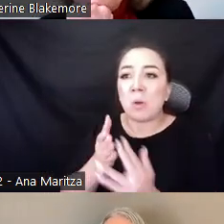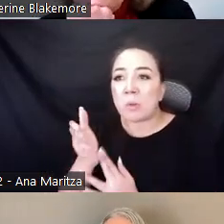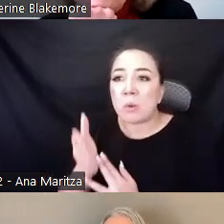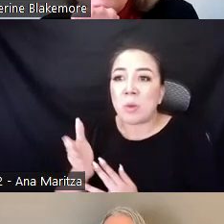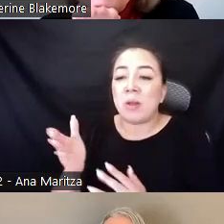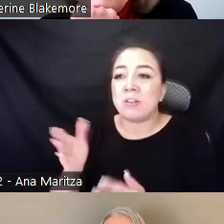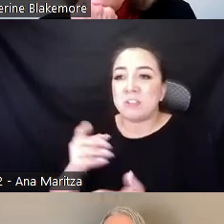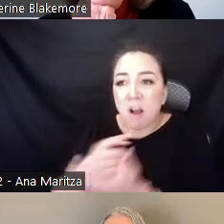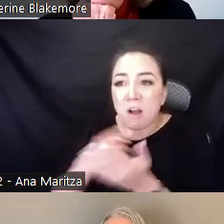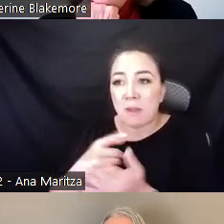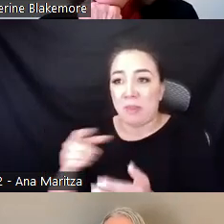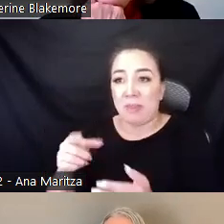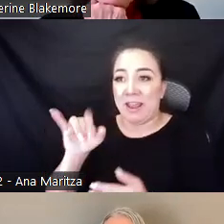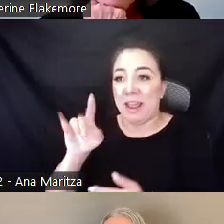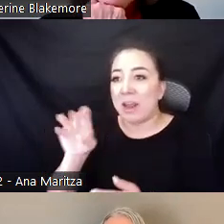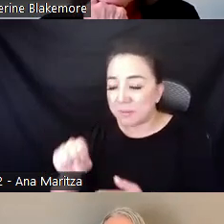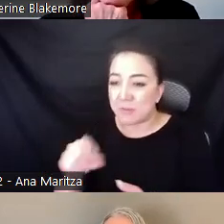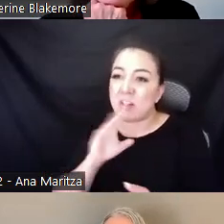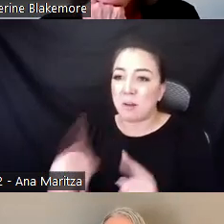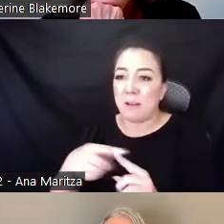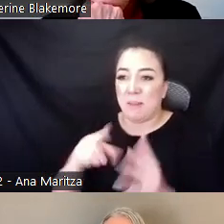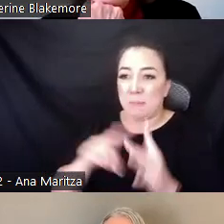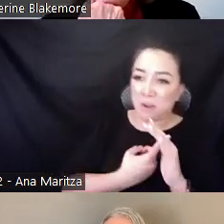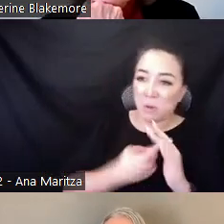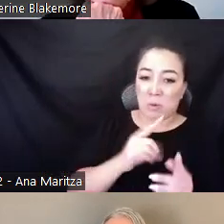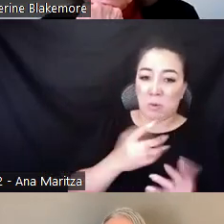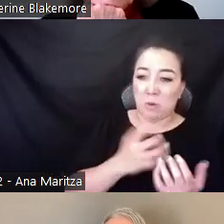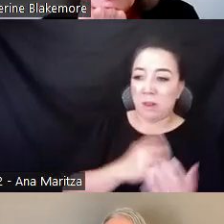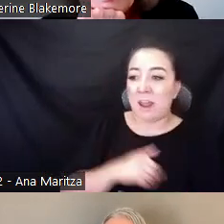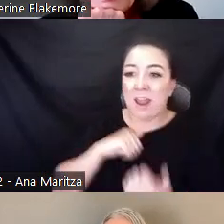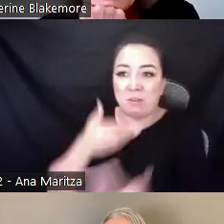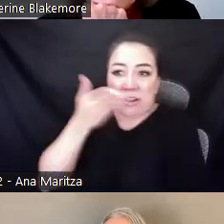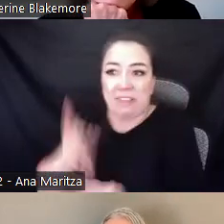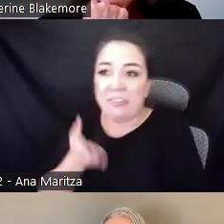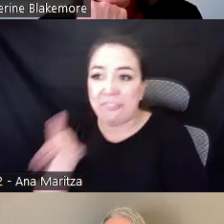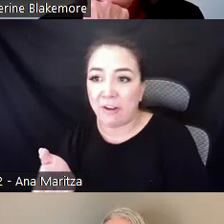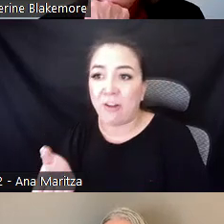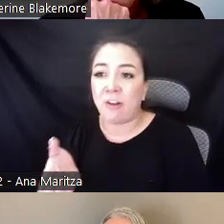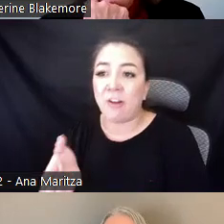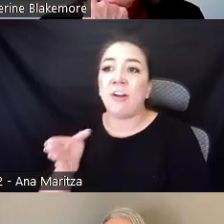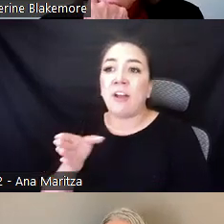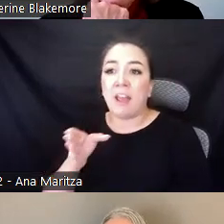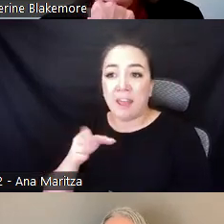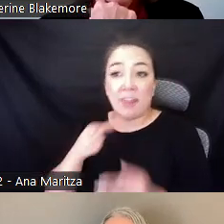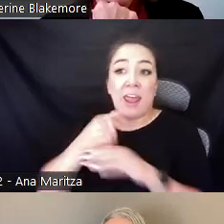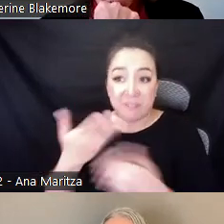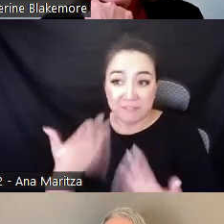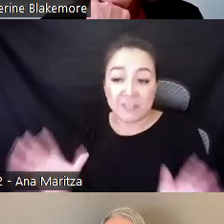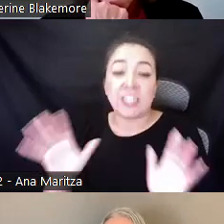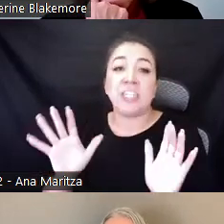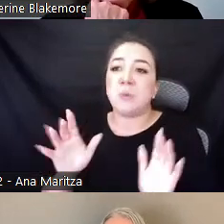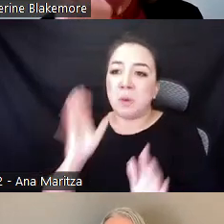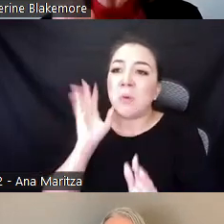those items that we talked about at the beginning. Where do we want to be and how are we going to get there? And then after that, we will